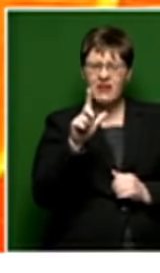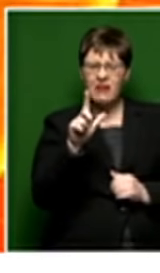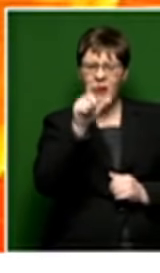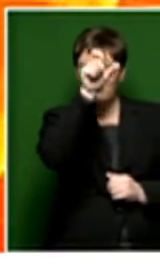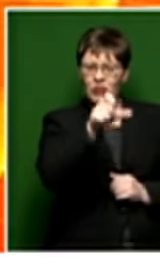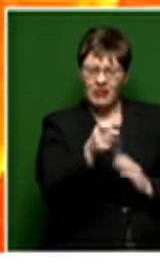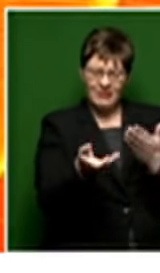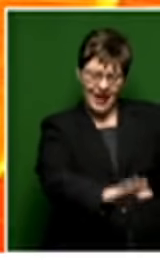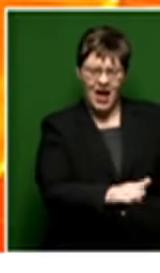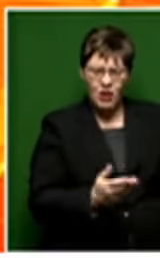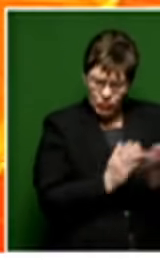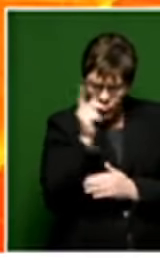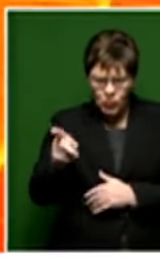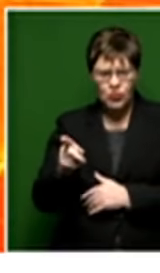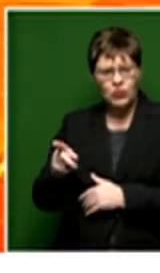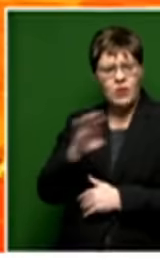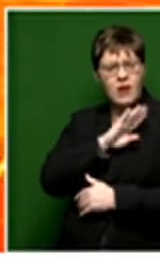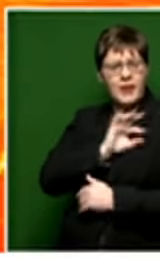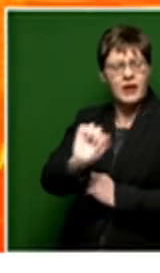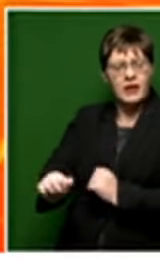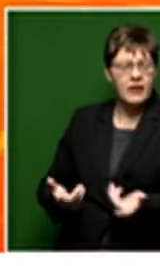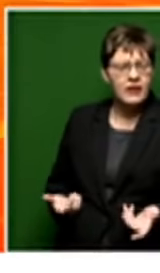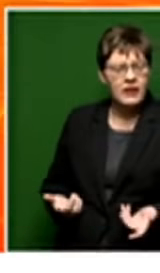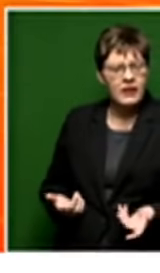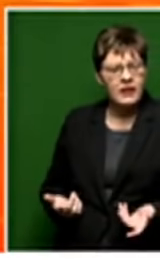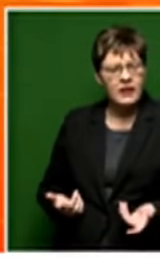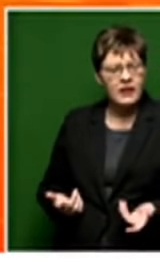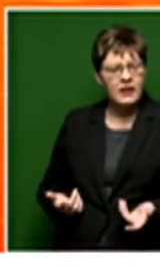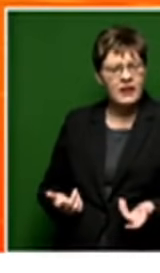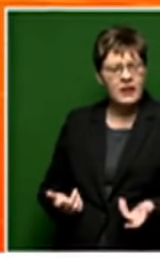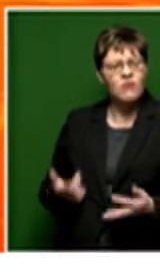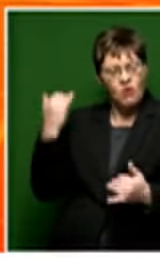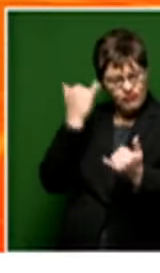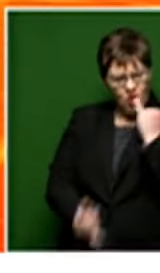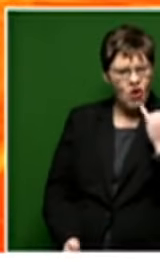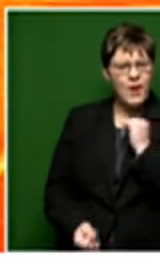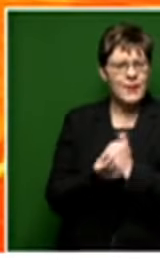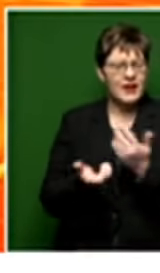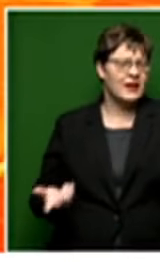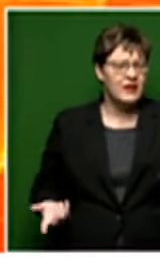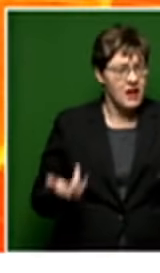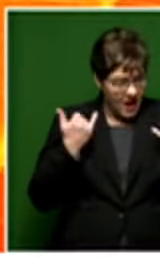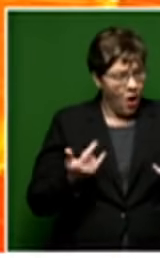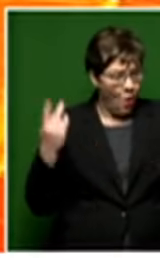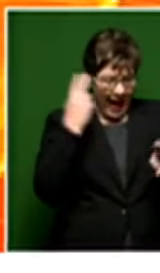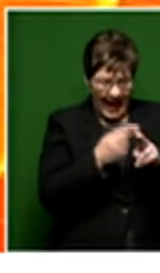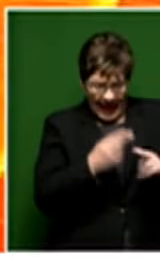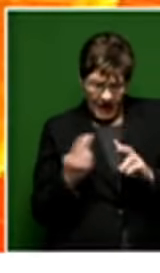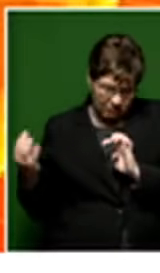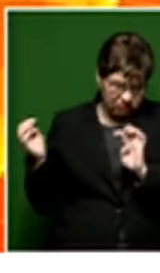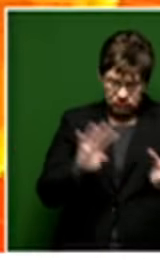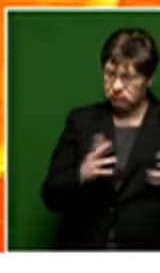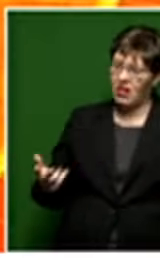actually dying. And this, of course, was all due to things that went horribly wrong with the SANDF and just a